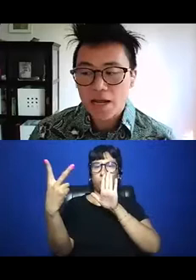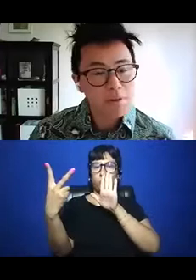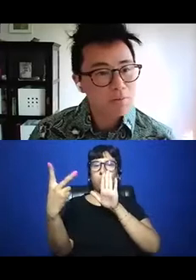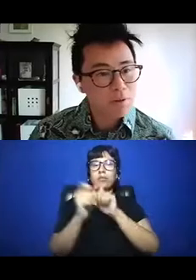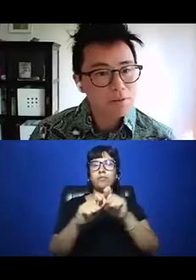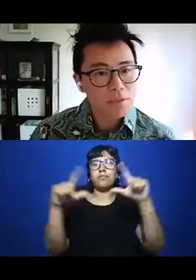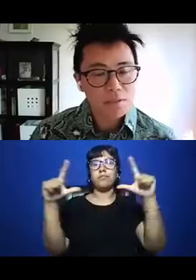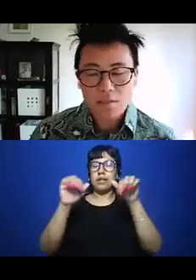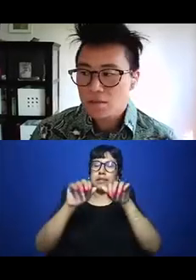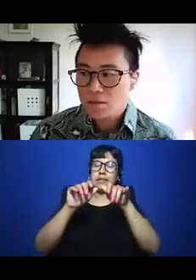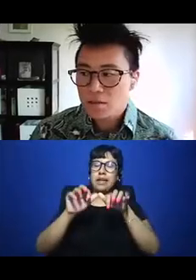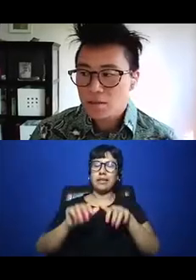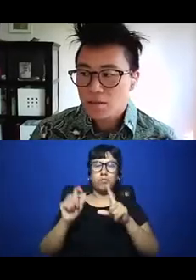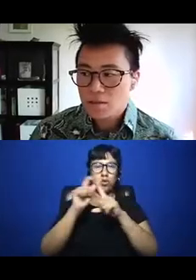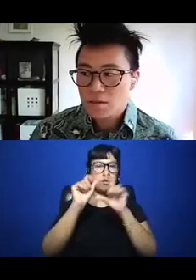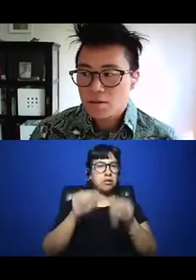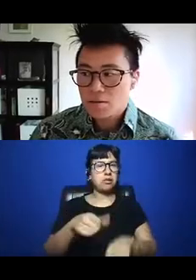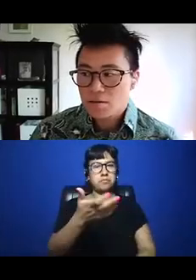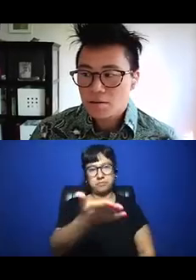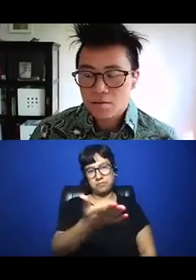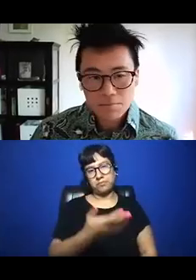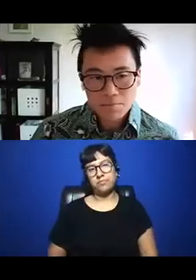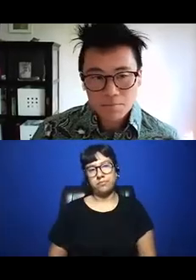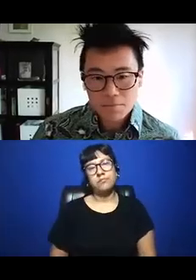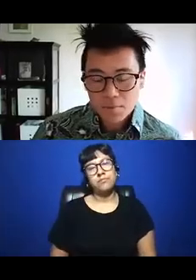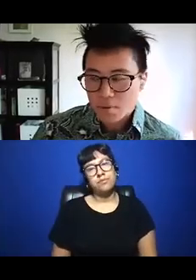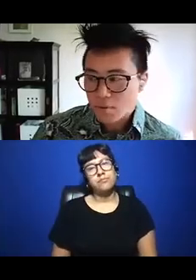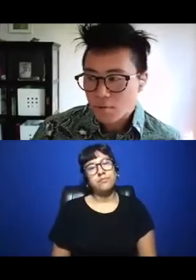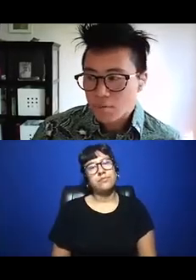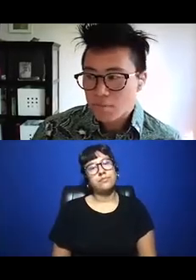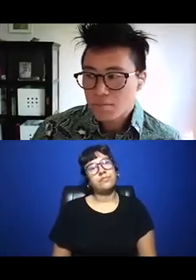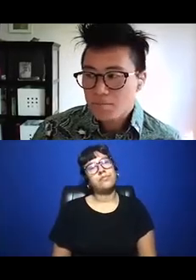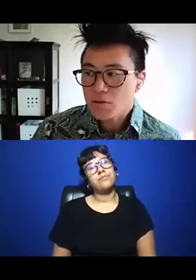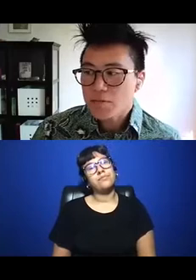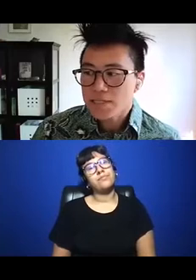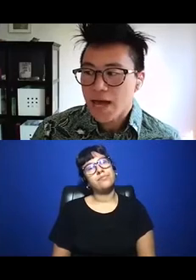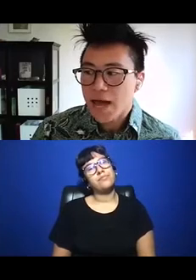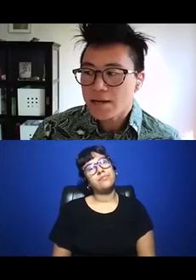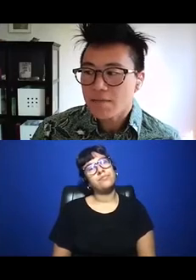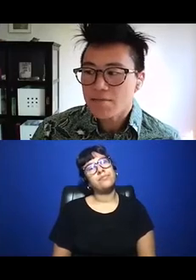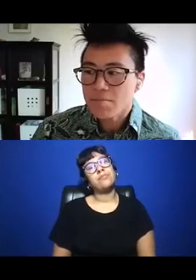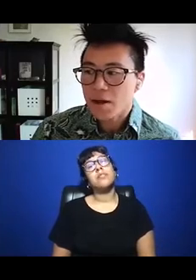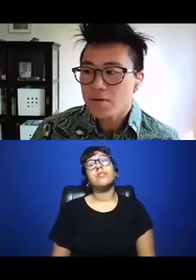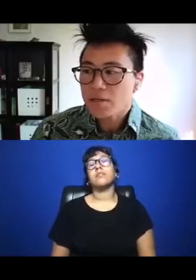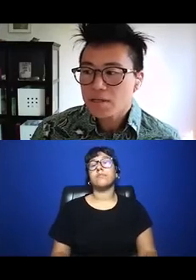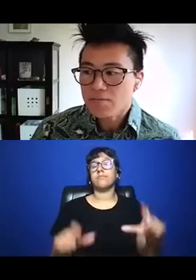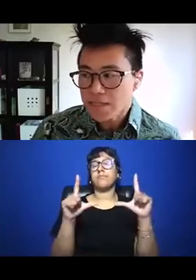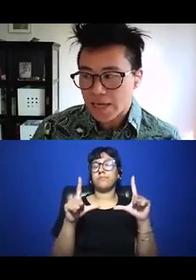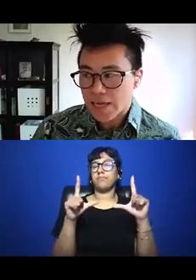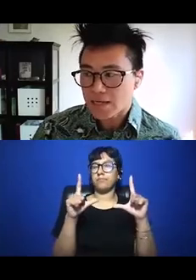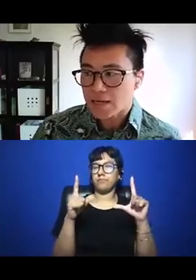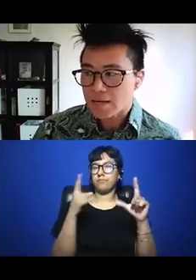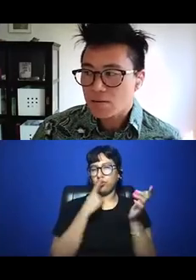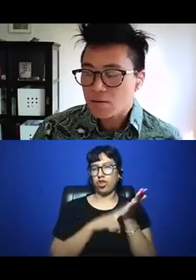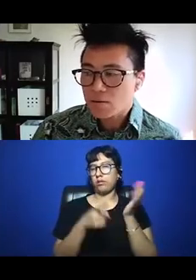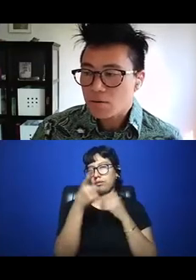you can type in words. please go to this slide and think about, given the